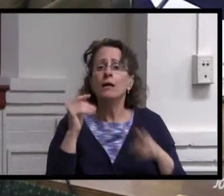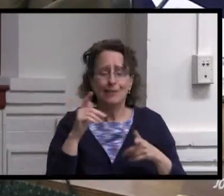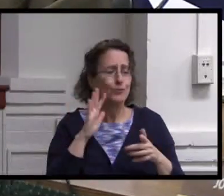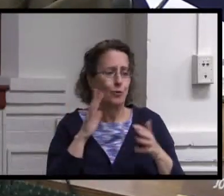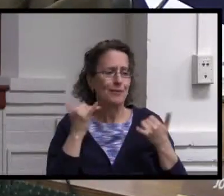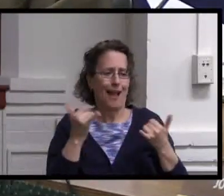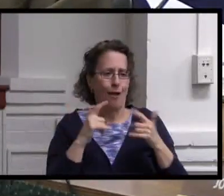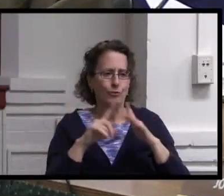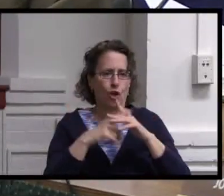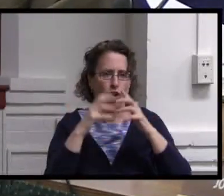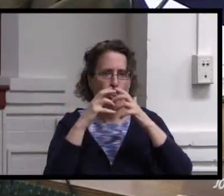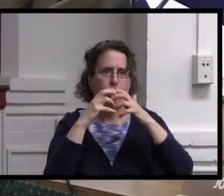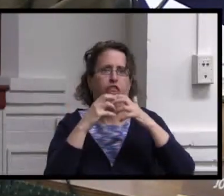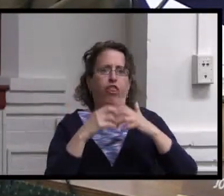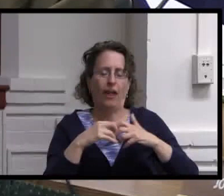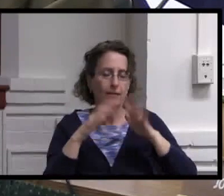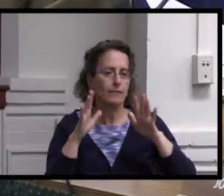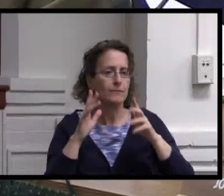failure.